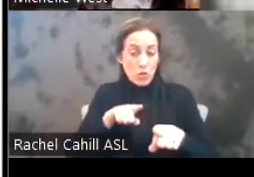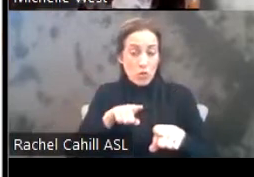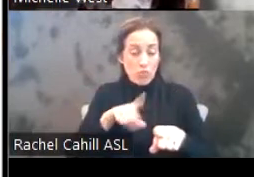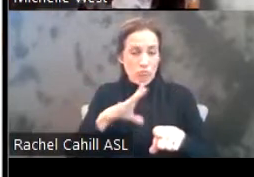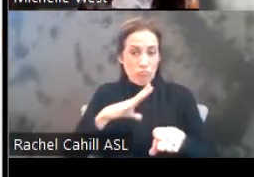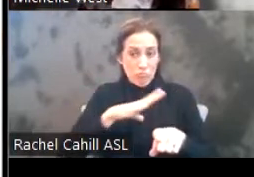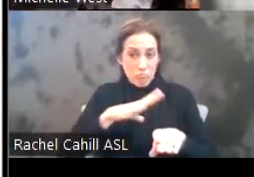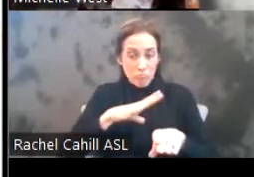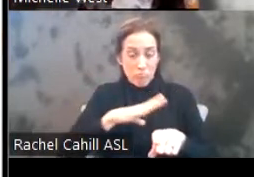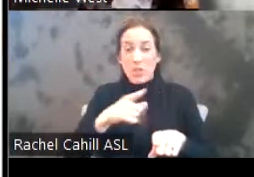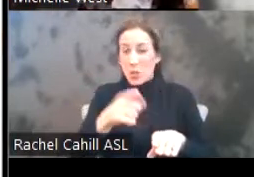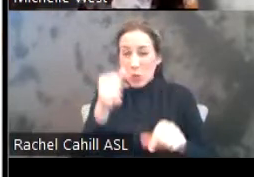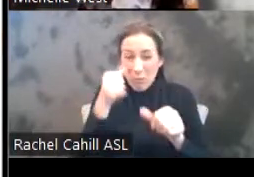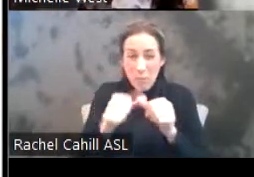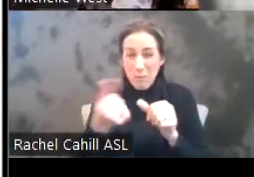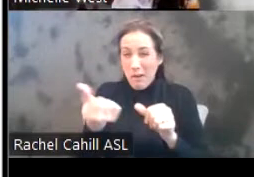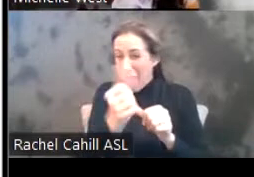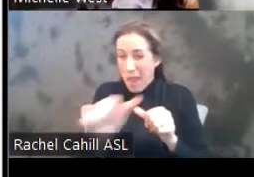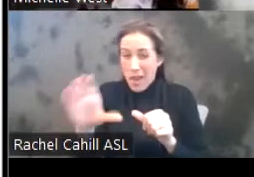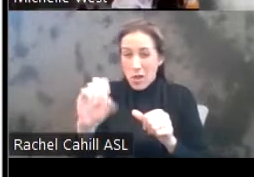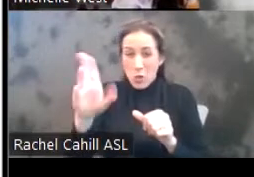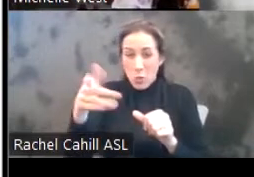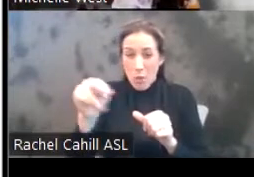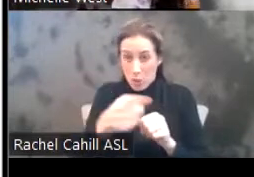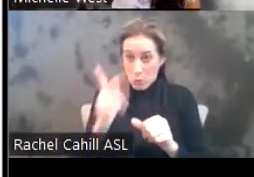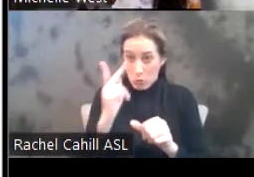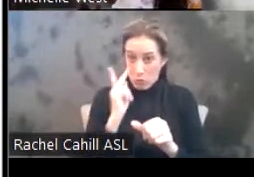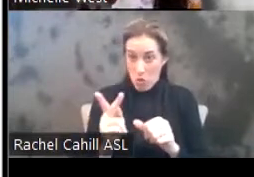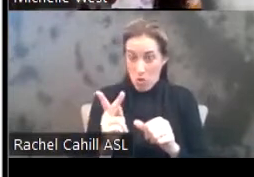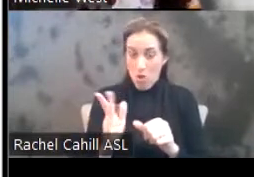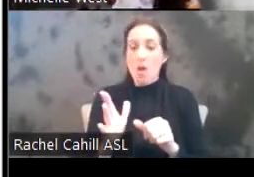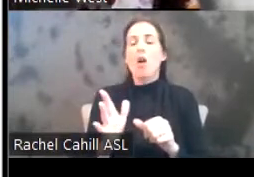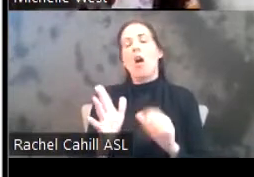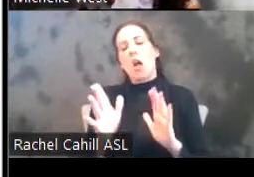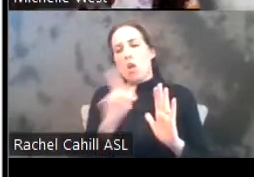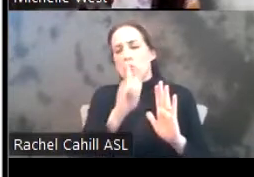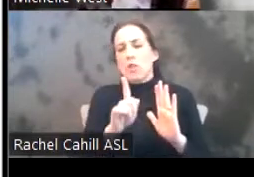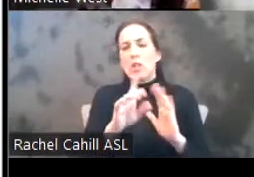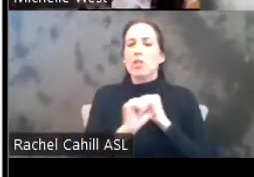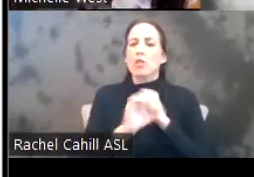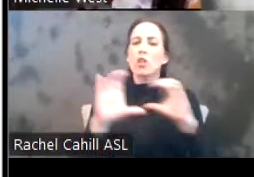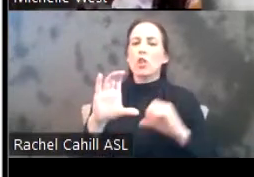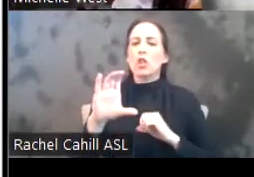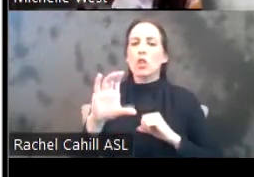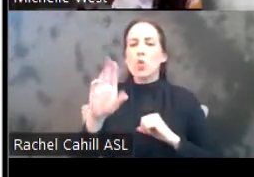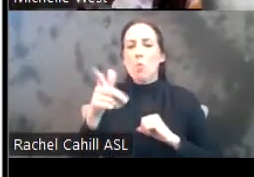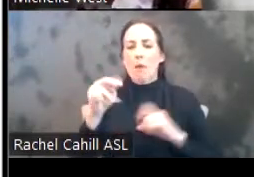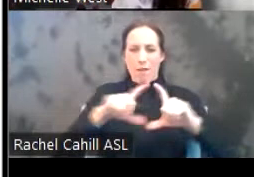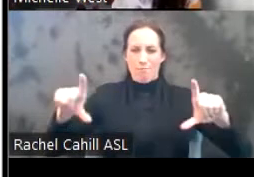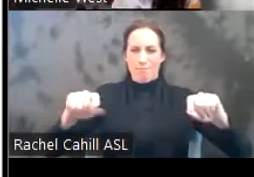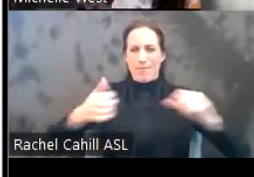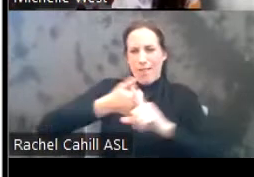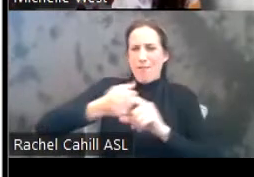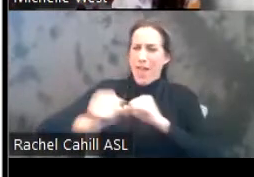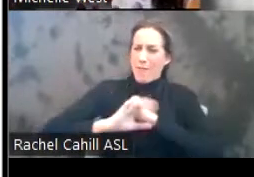do you remember any of the coupons that you saw? And basically these coupons are ads, right? So if you wanna write that